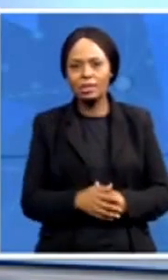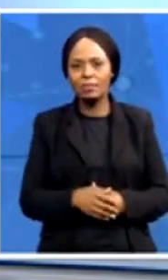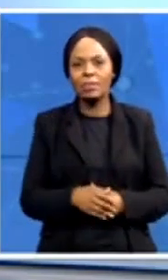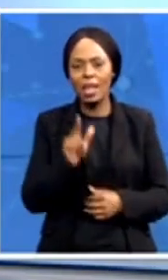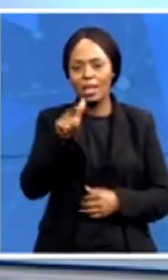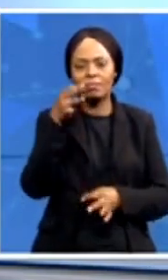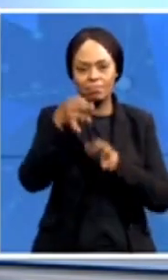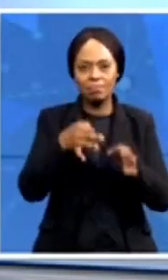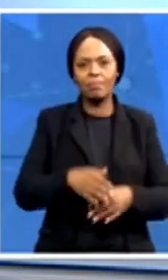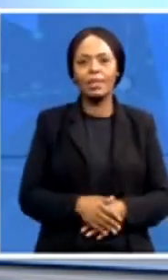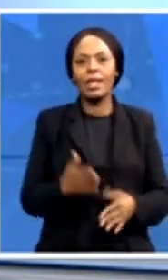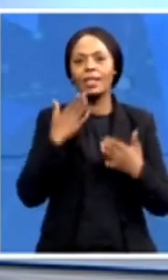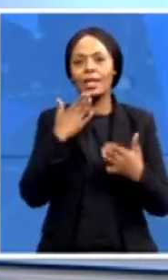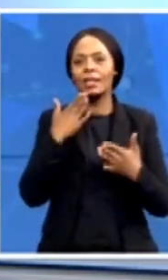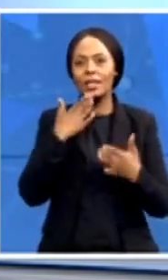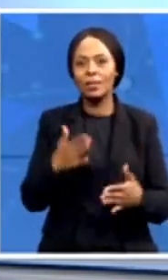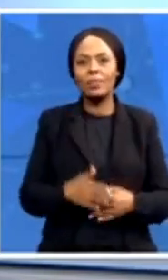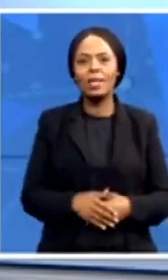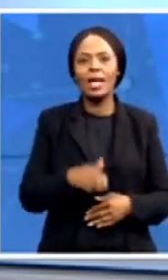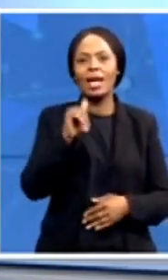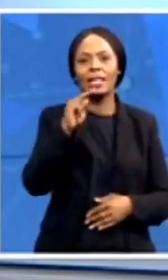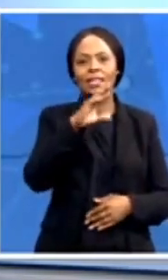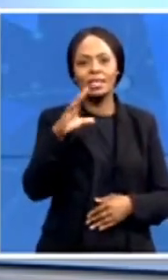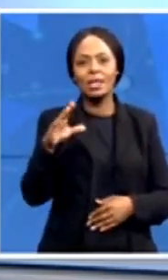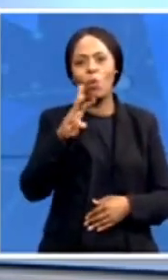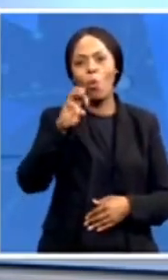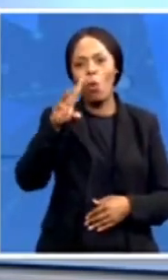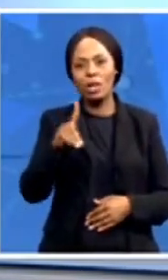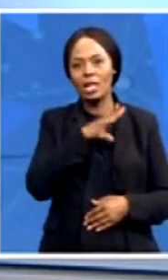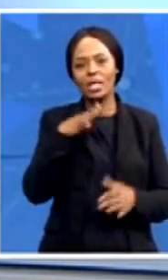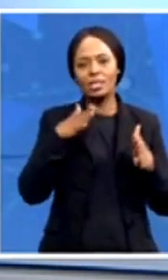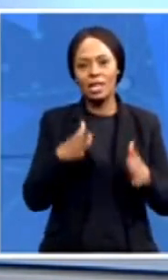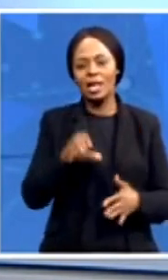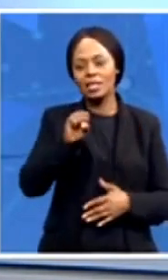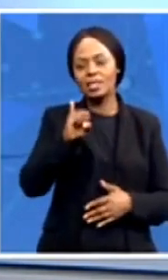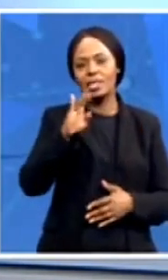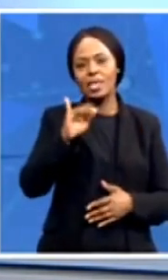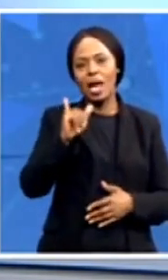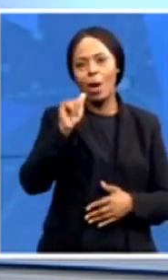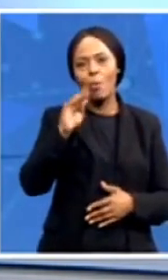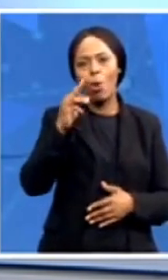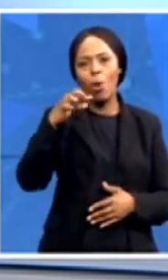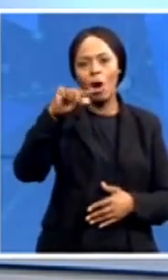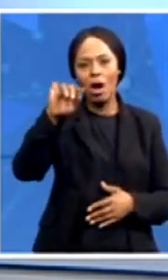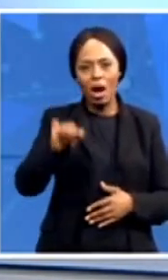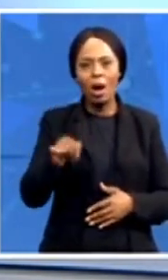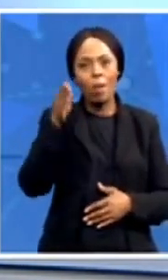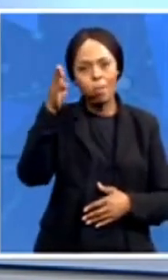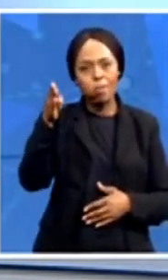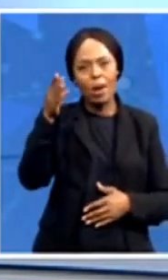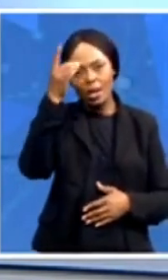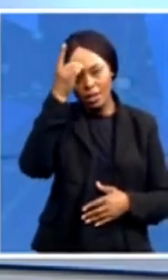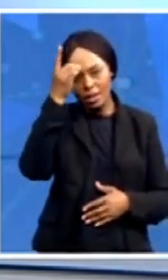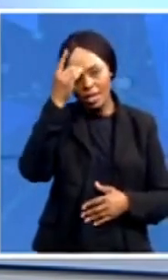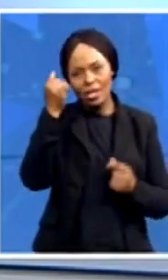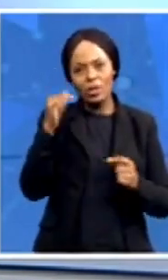ANC Ward Candidate Siyabonga Mkhize in Cato Crest, Durban, is struggling to come to terms with the murder.